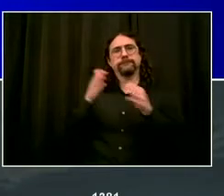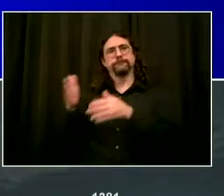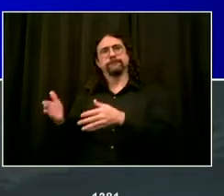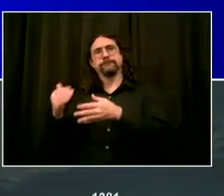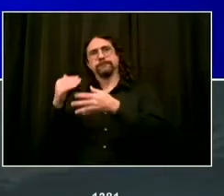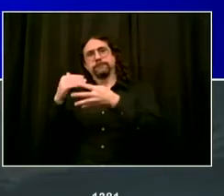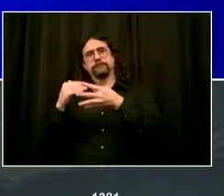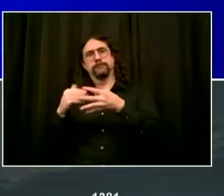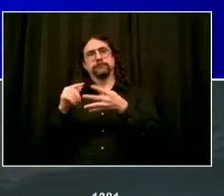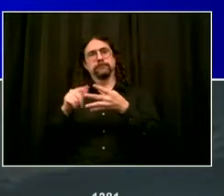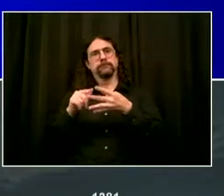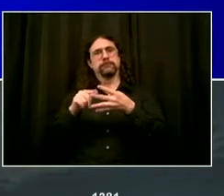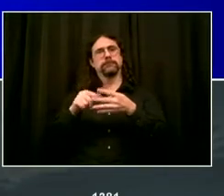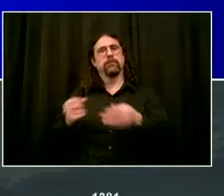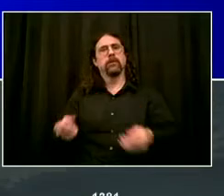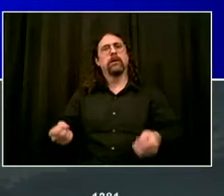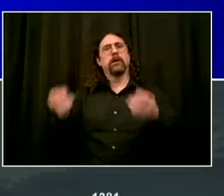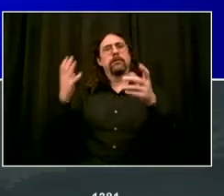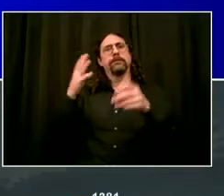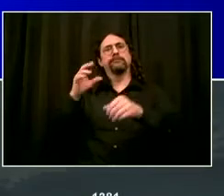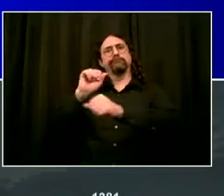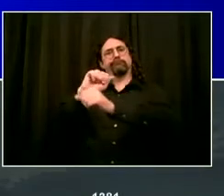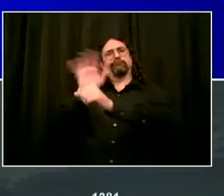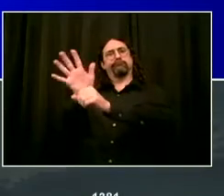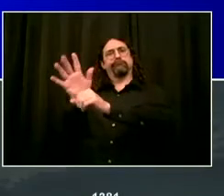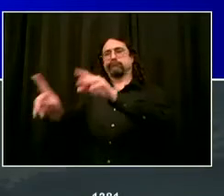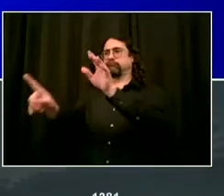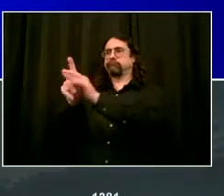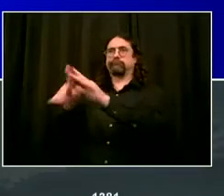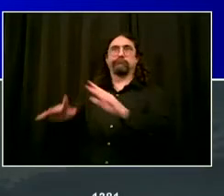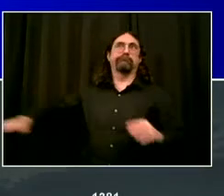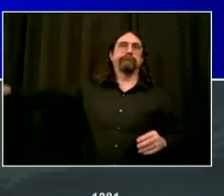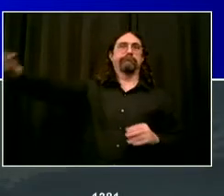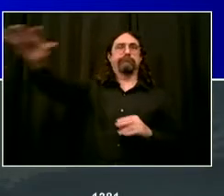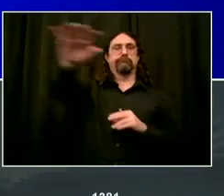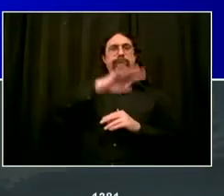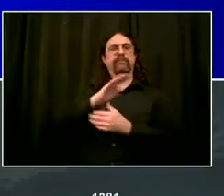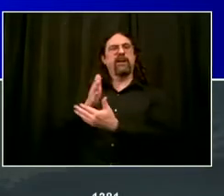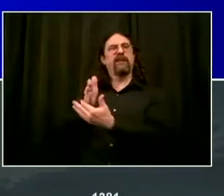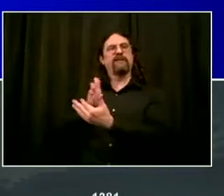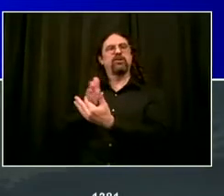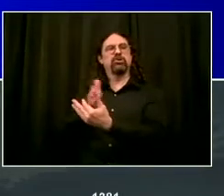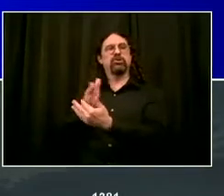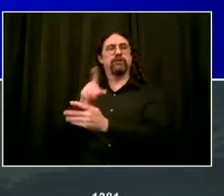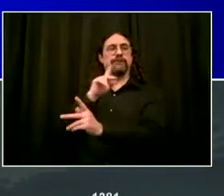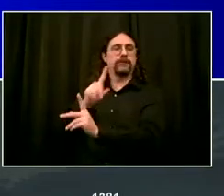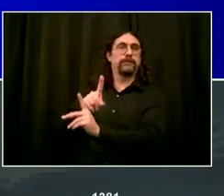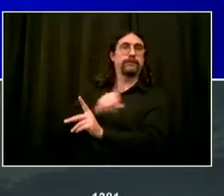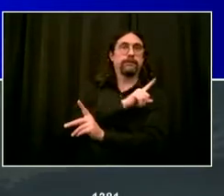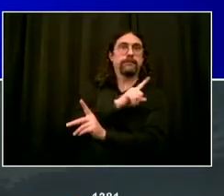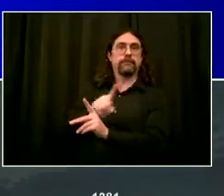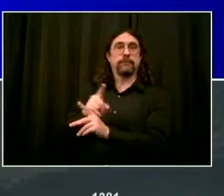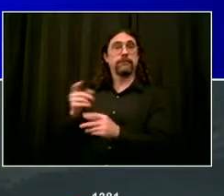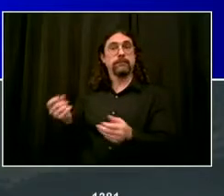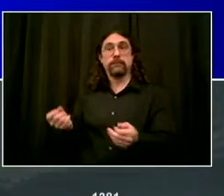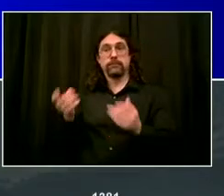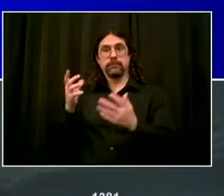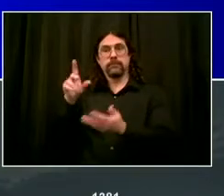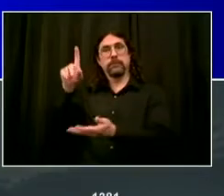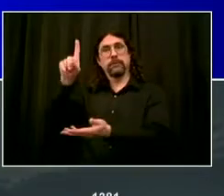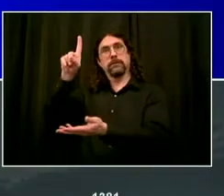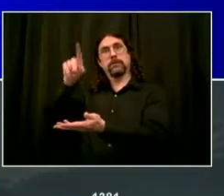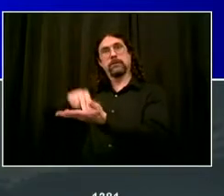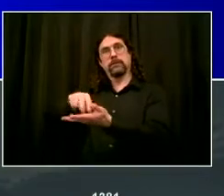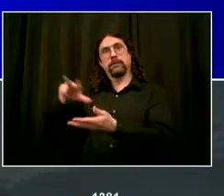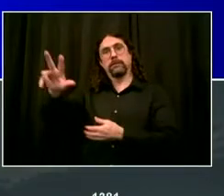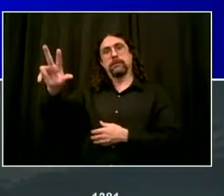550 that's been blown by many times over and we're now at uh 1,381 cases so very very